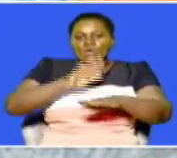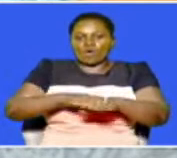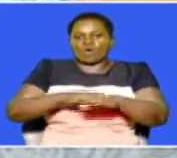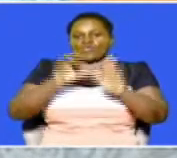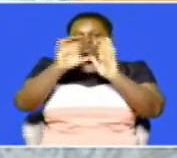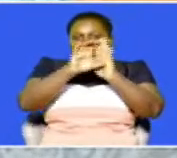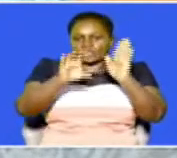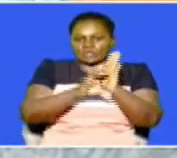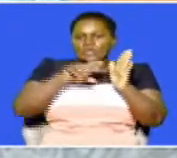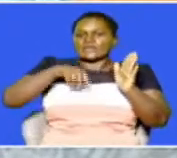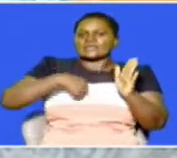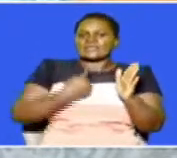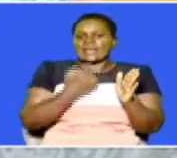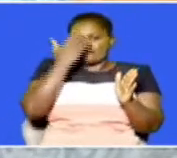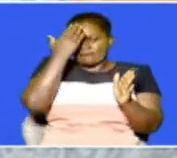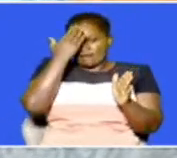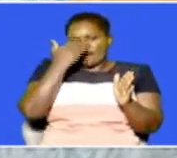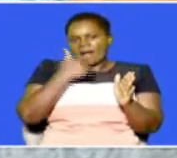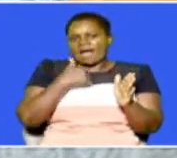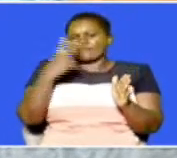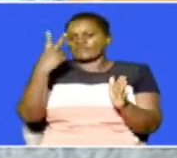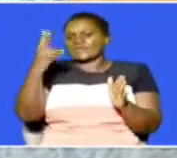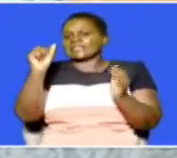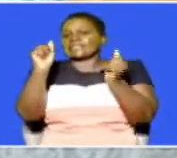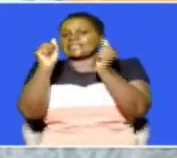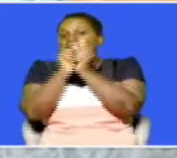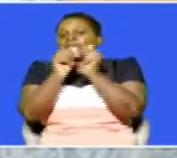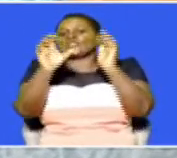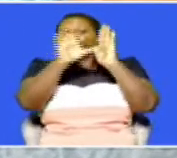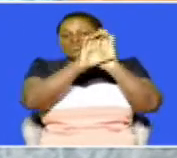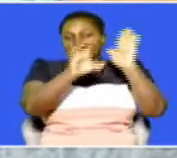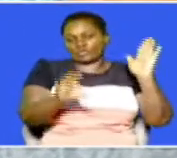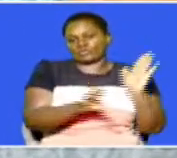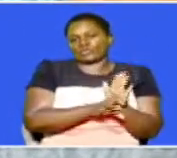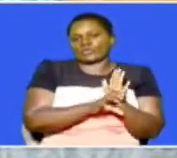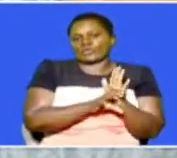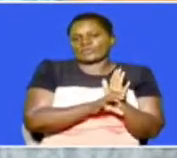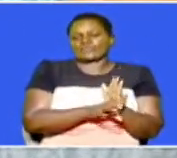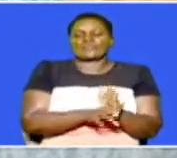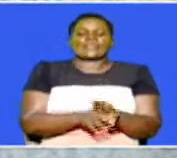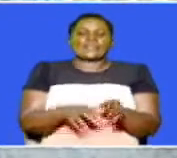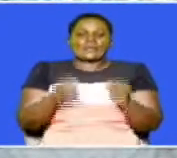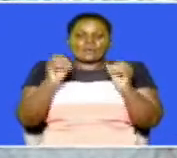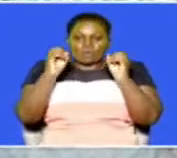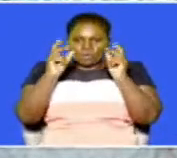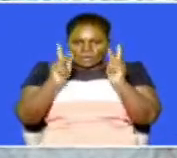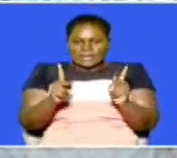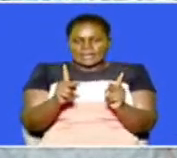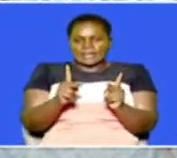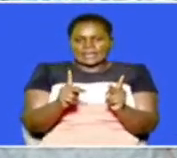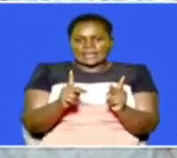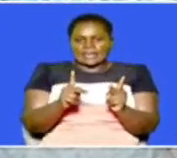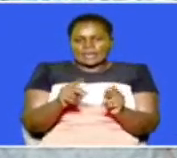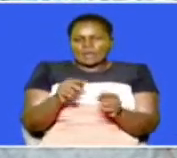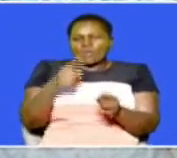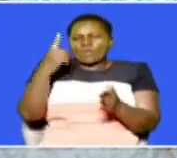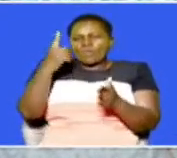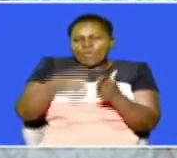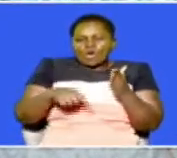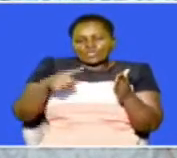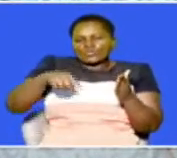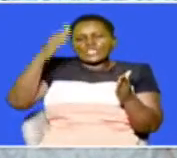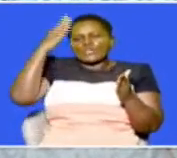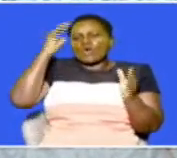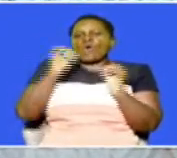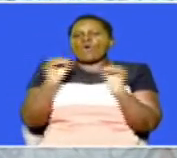That is why we have the 2010 constitution. All right. What will be the untold story about